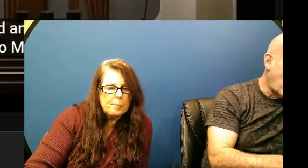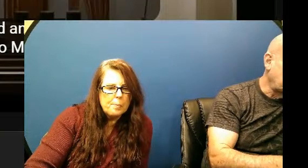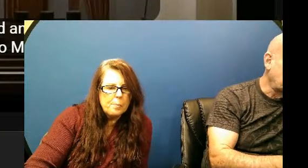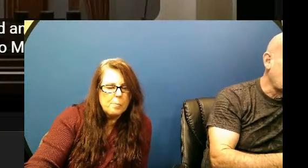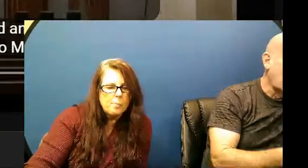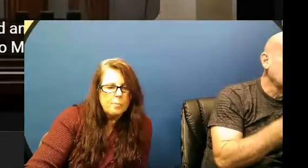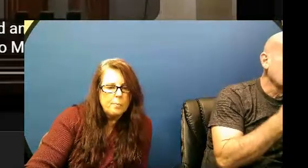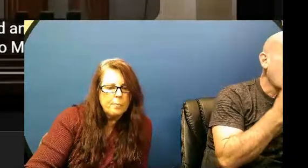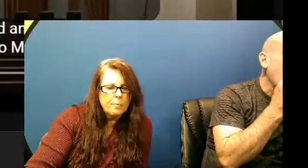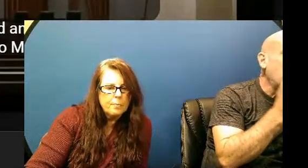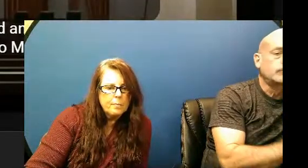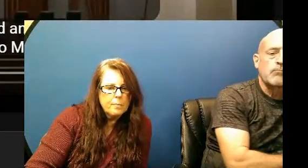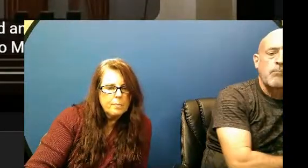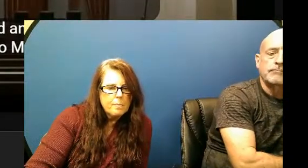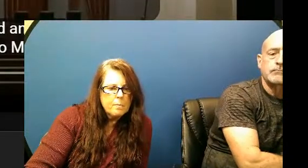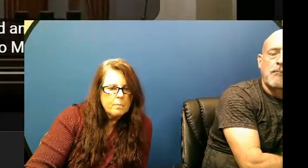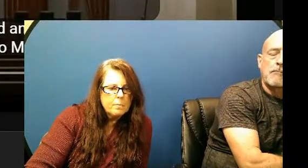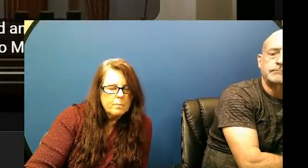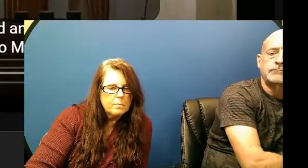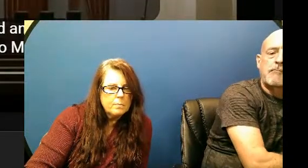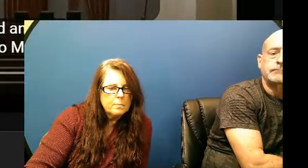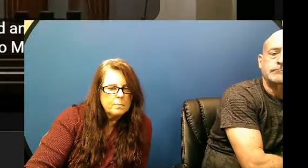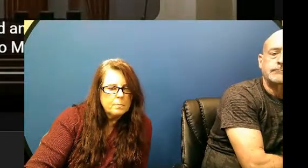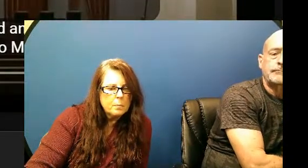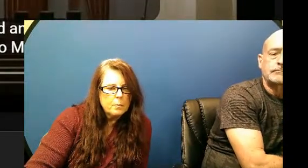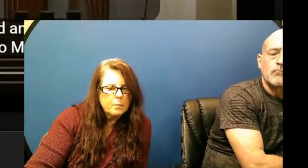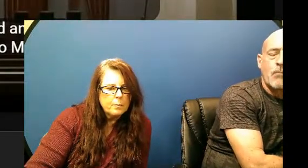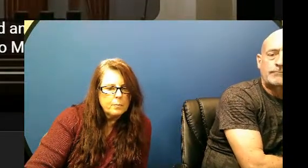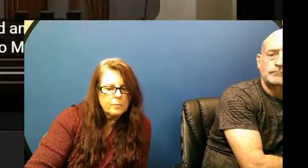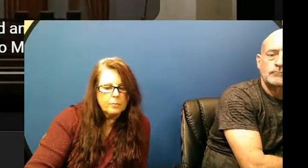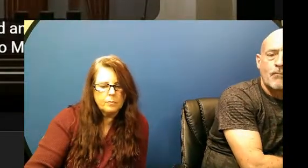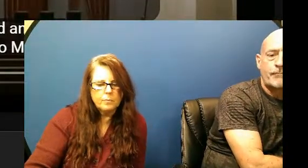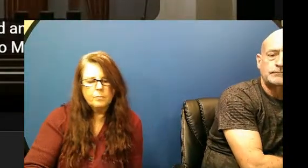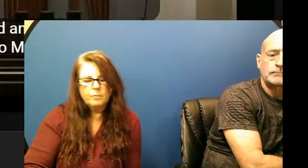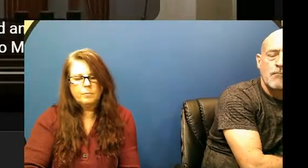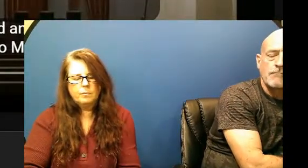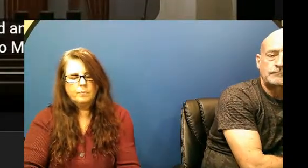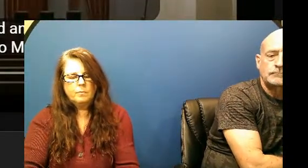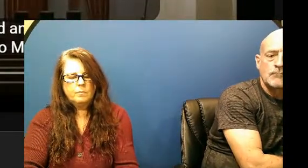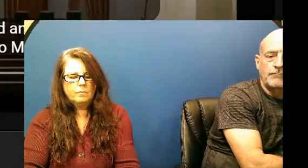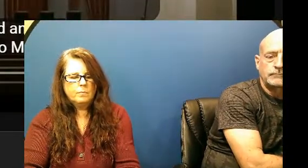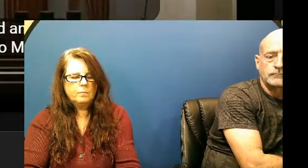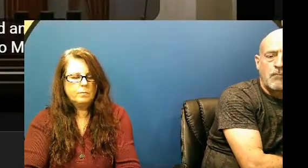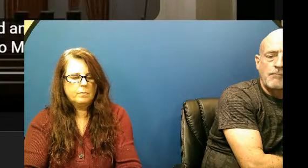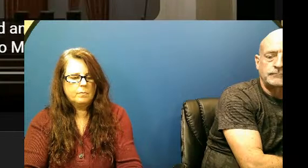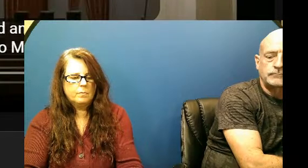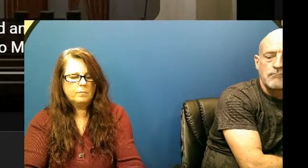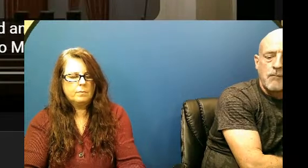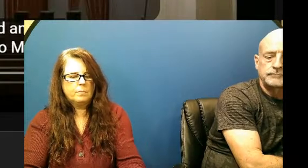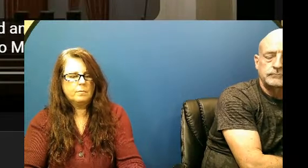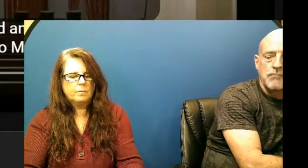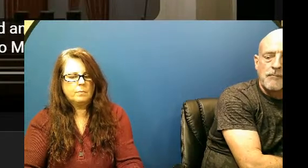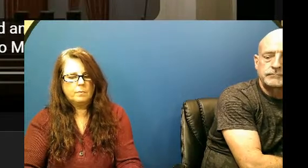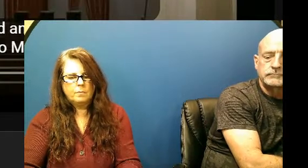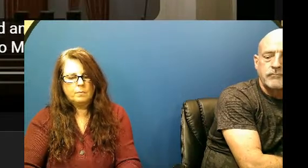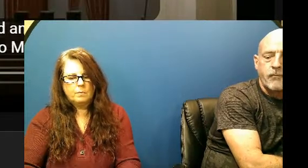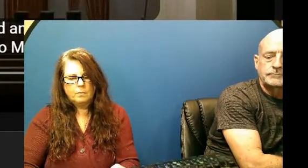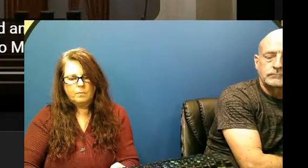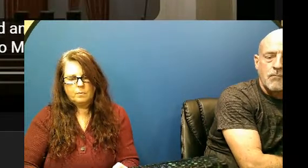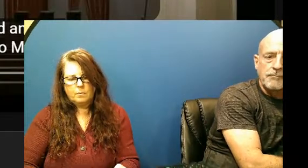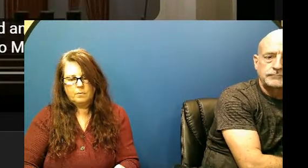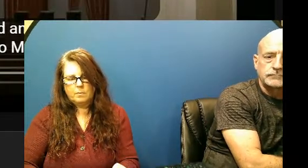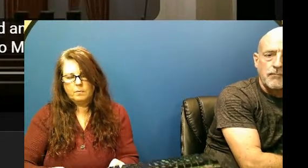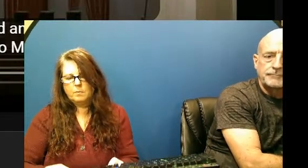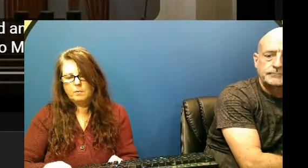more likely that people would turn into spies and do terrible things to the United States. This is a hypothetical, but you know what I'm saying? I get it. So I